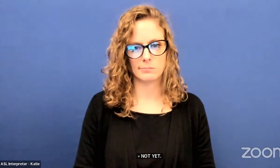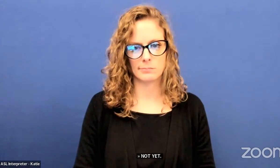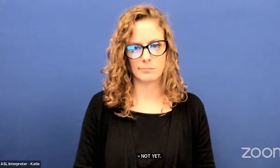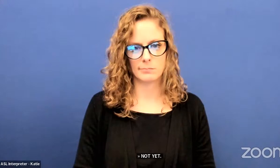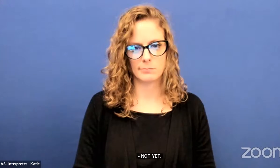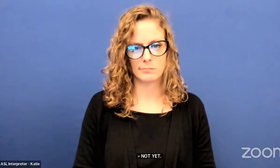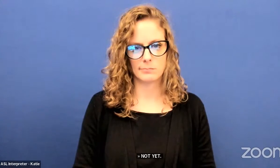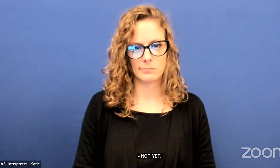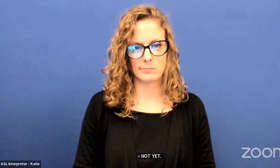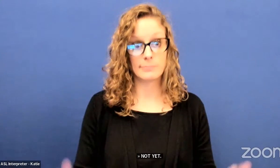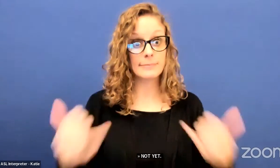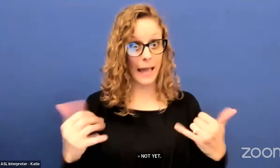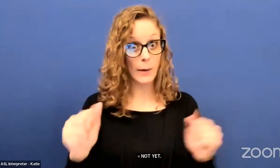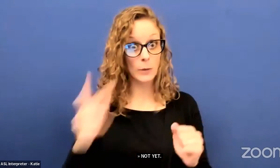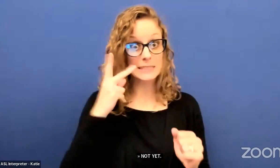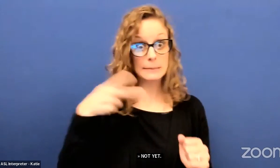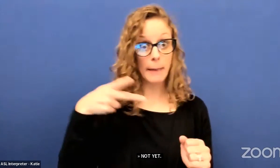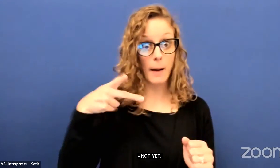How about now?